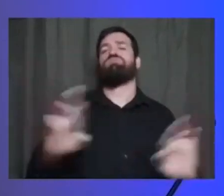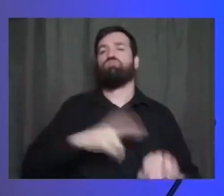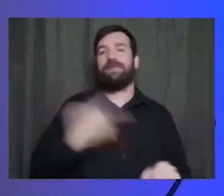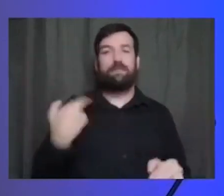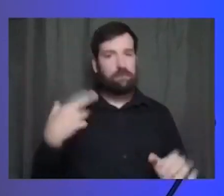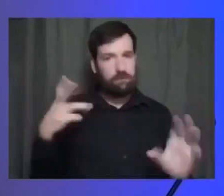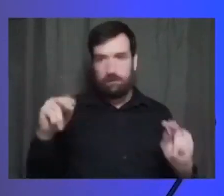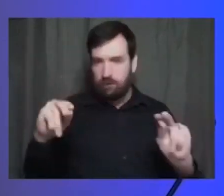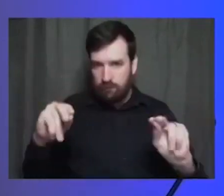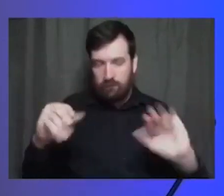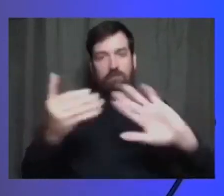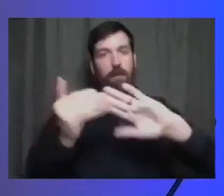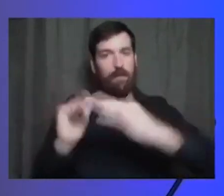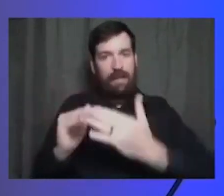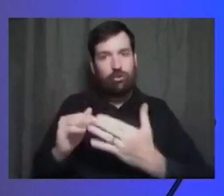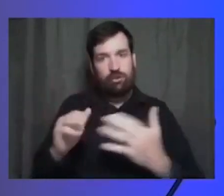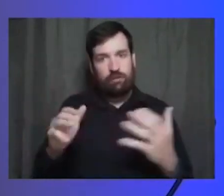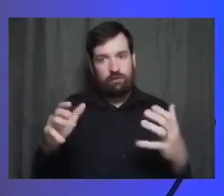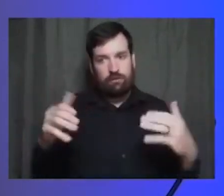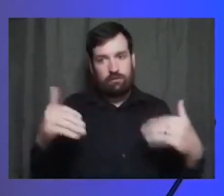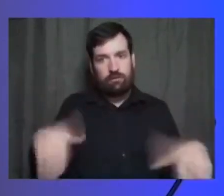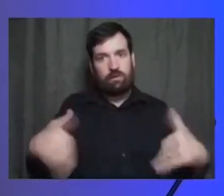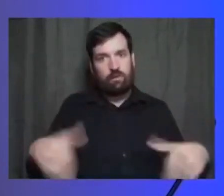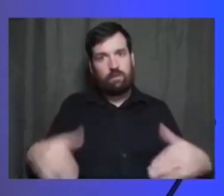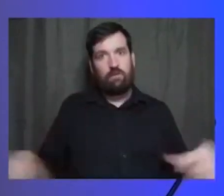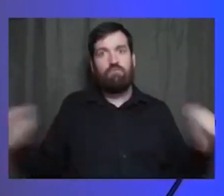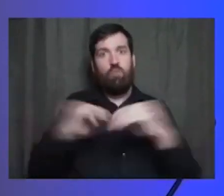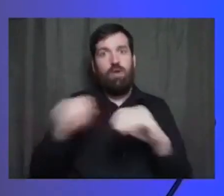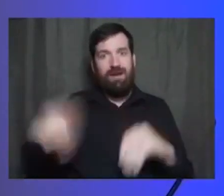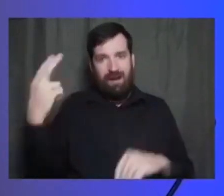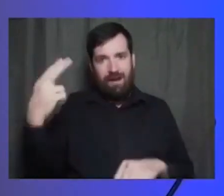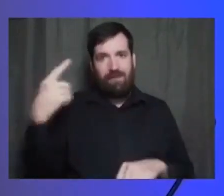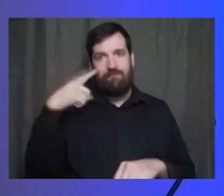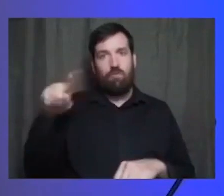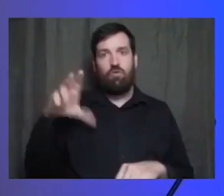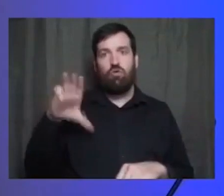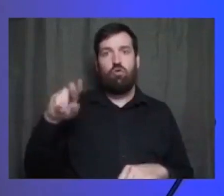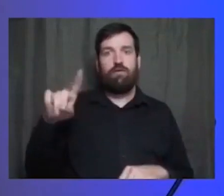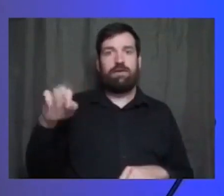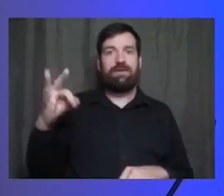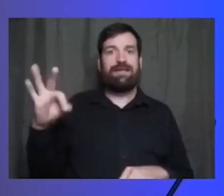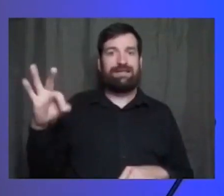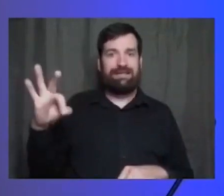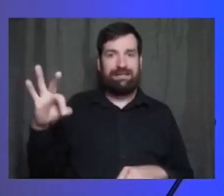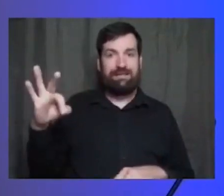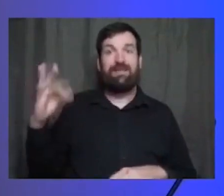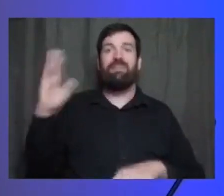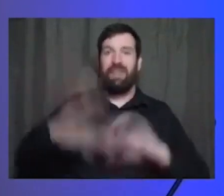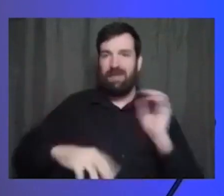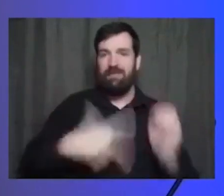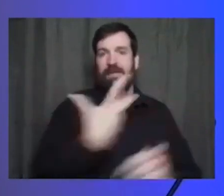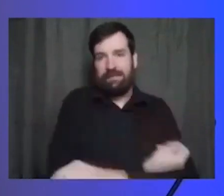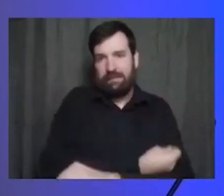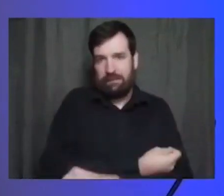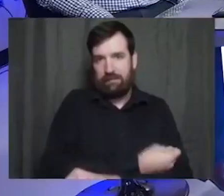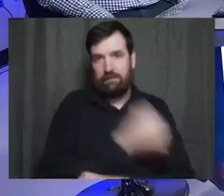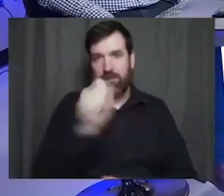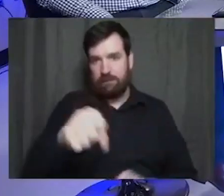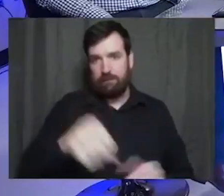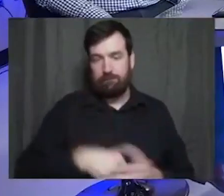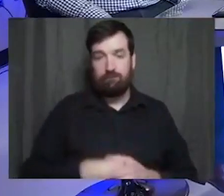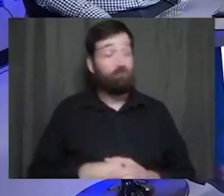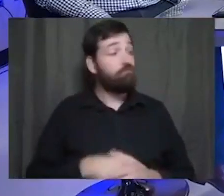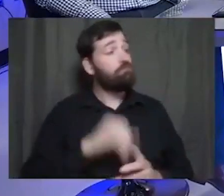are definitely higher for COVID-19 disease than they are for the vaccine. And I think that's true for adults